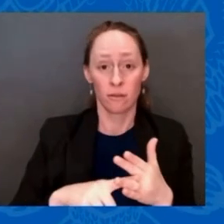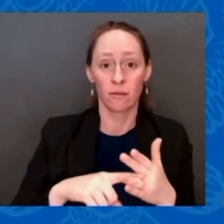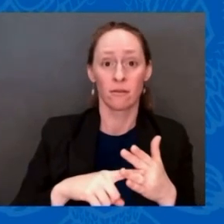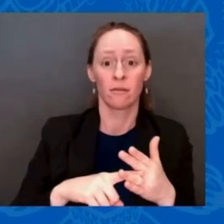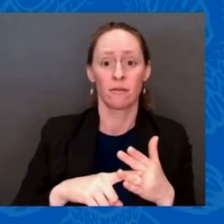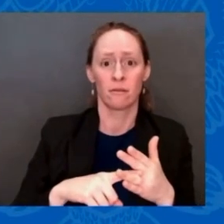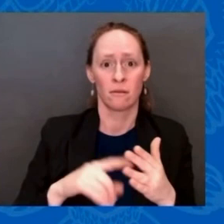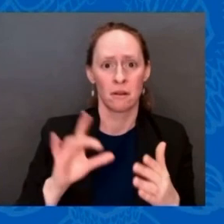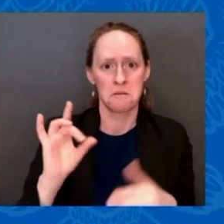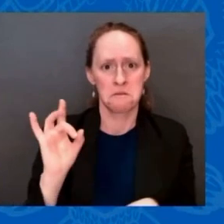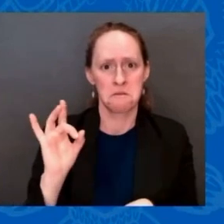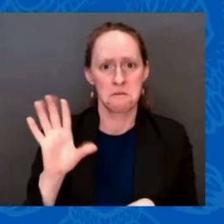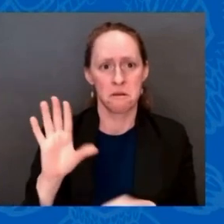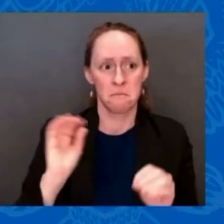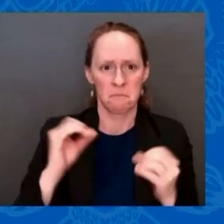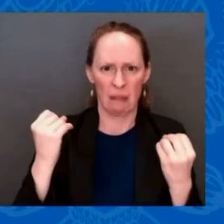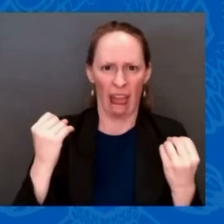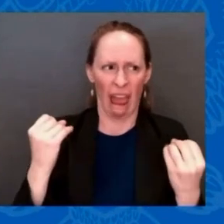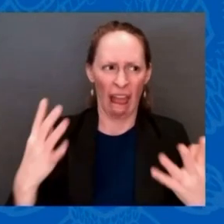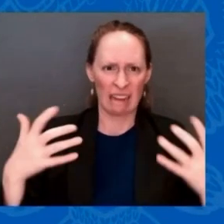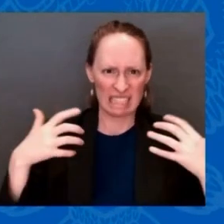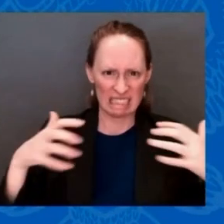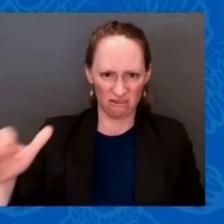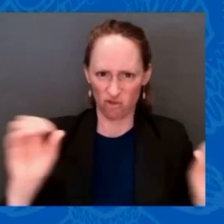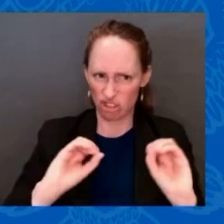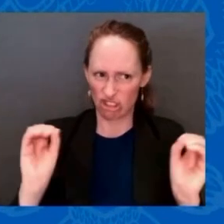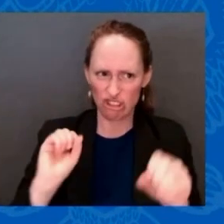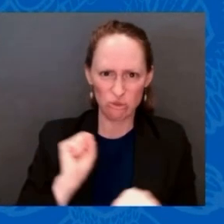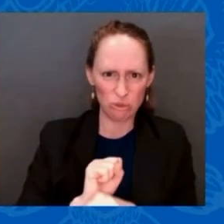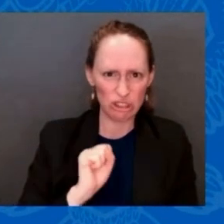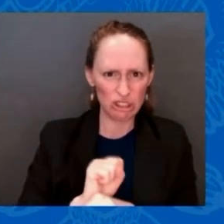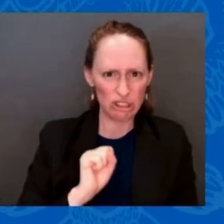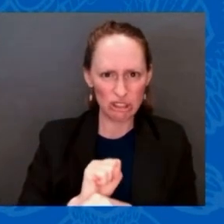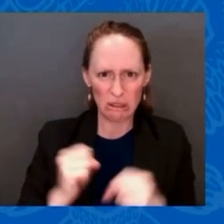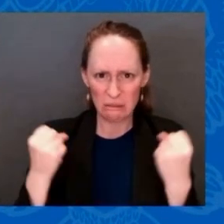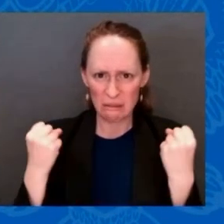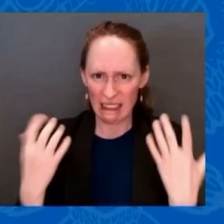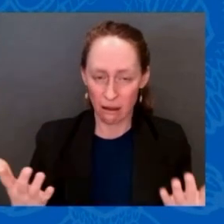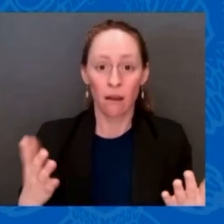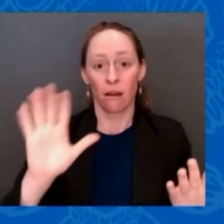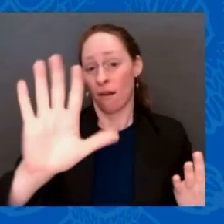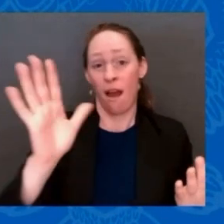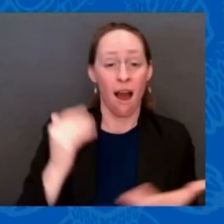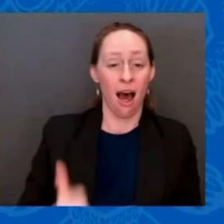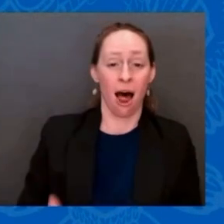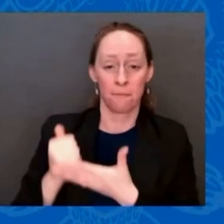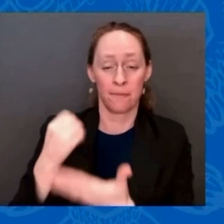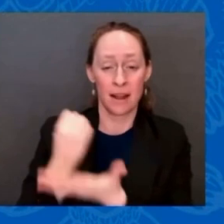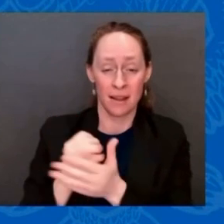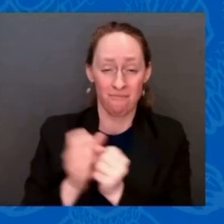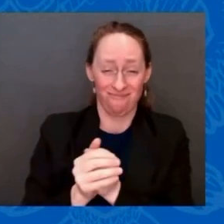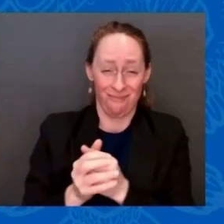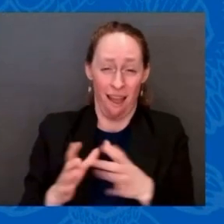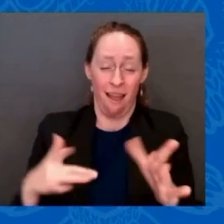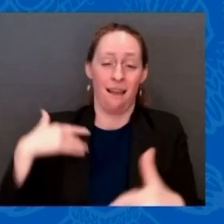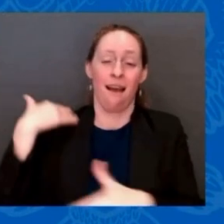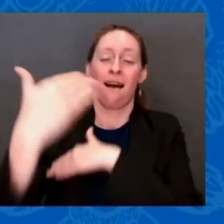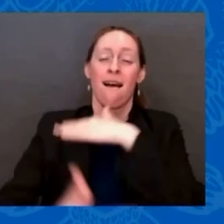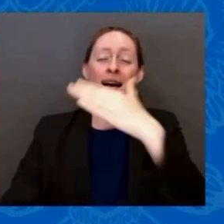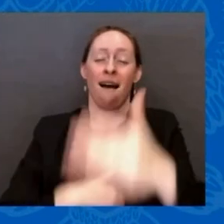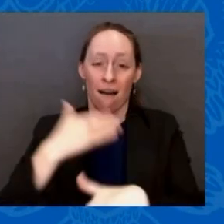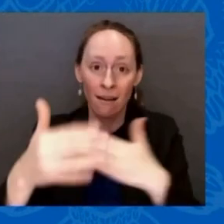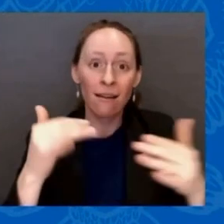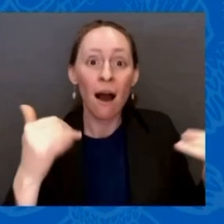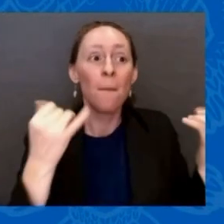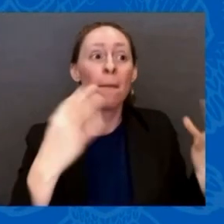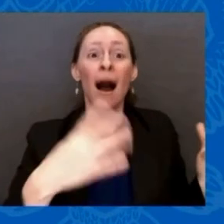families. Our economy came roaring back. Unemployment dipped below 4% by the end of my first year in office. Now it's been